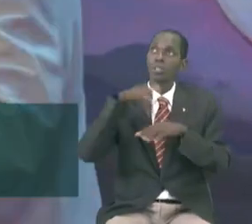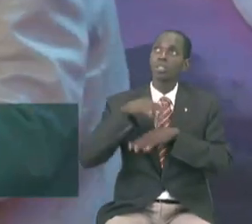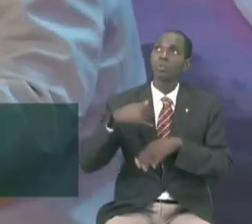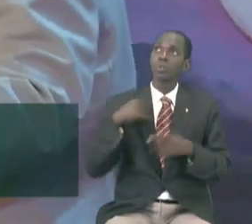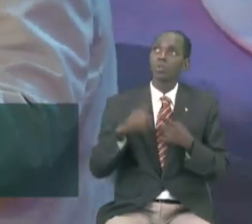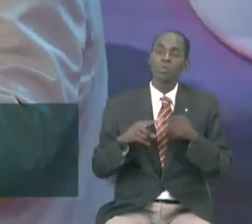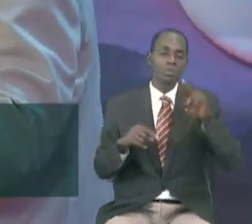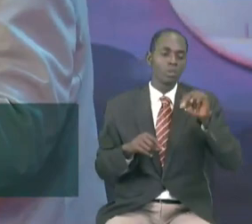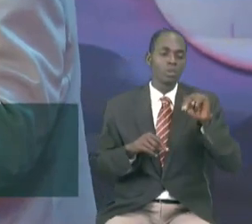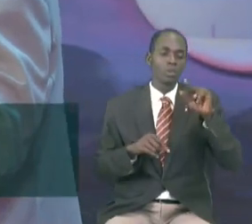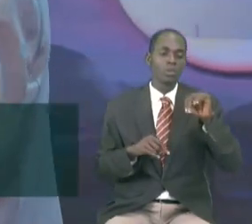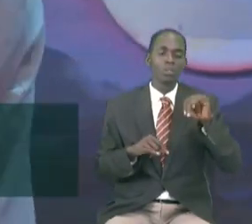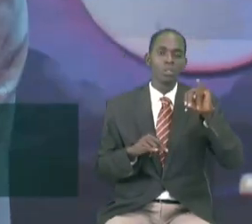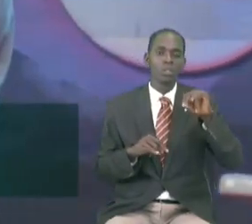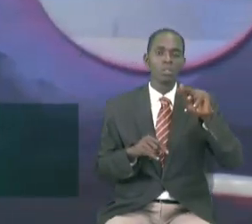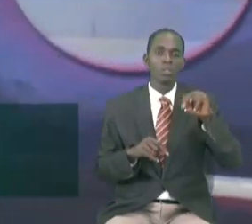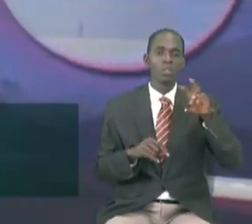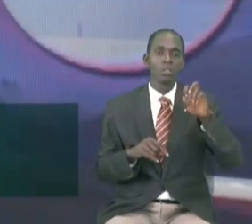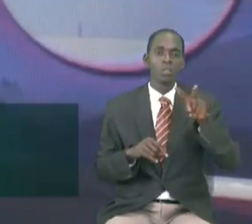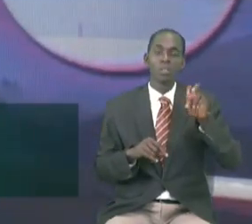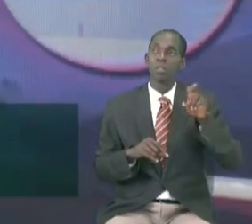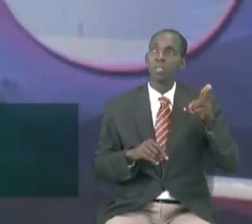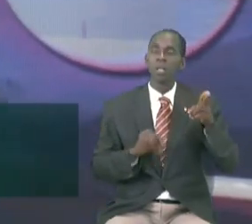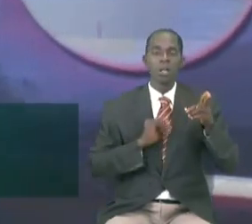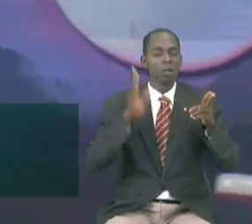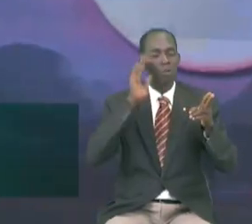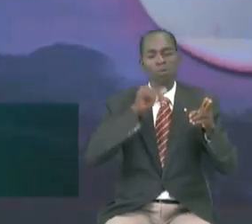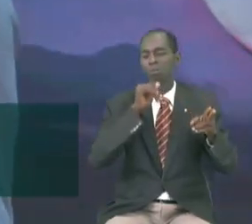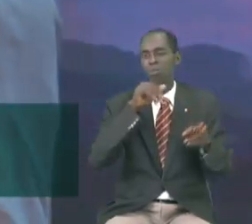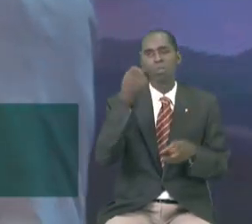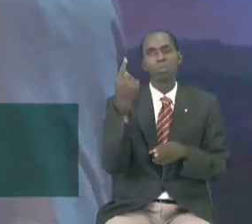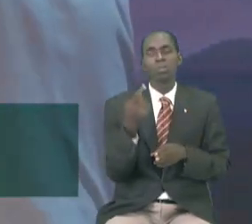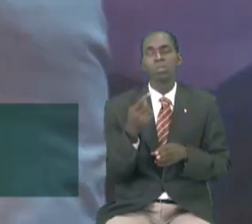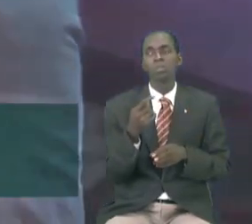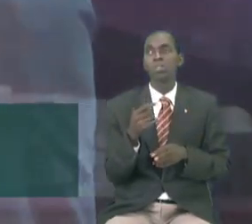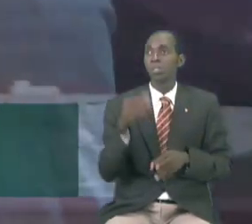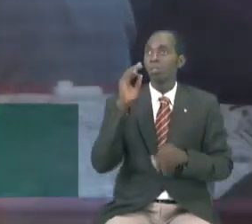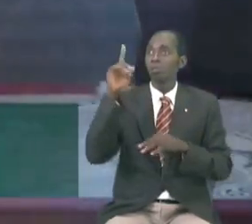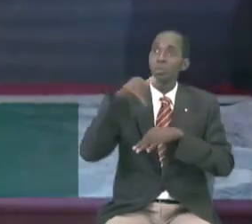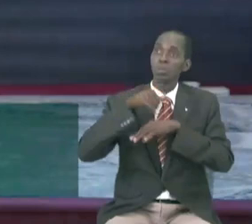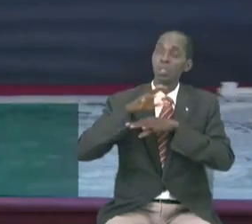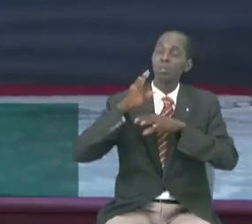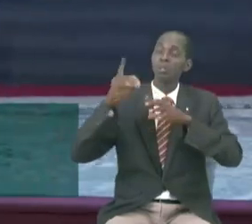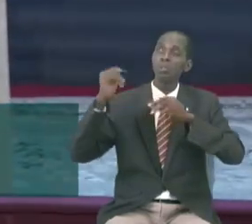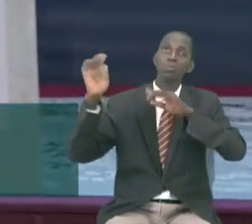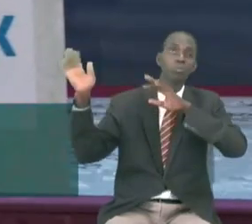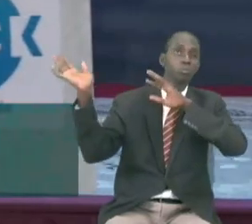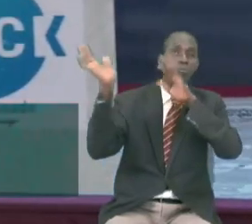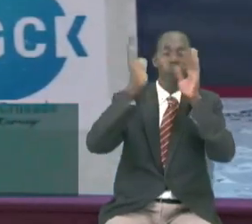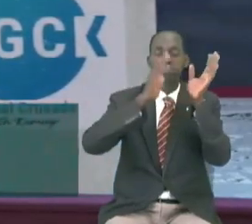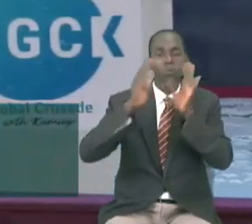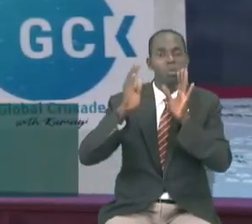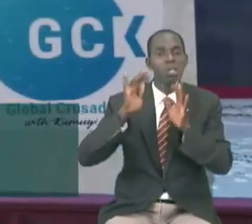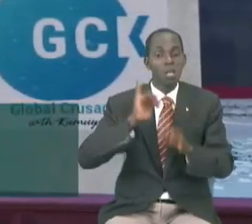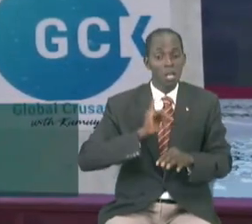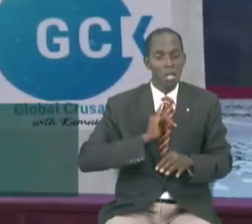you send suffering, I will not. God is of one mind, and you are